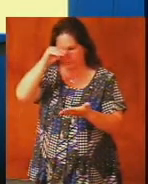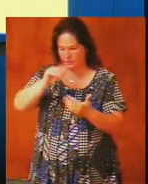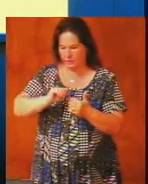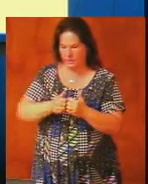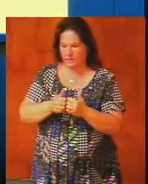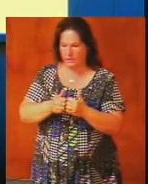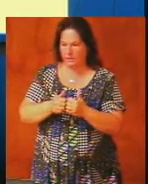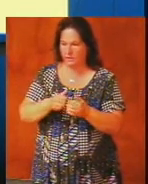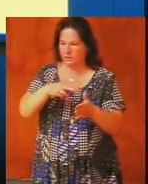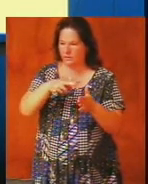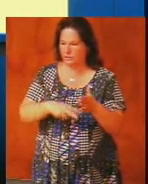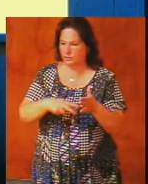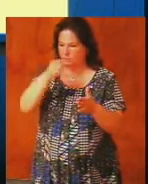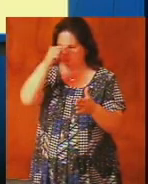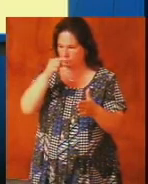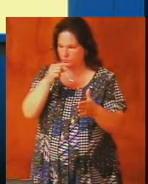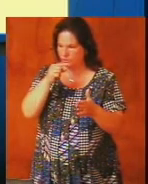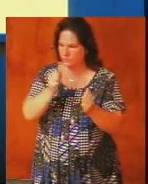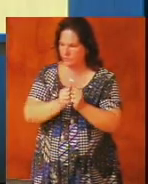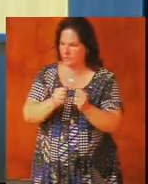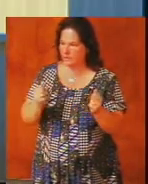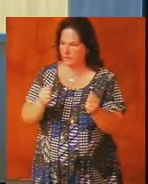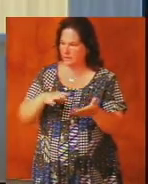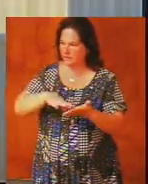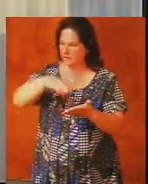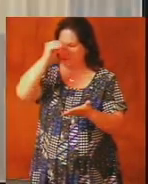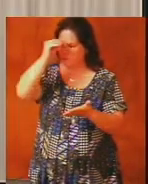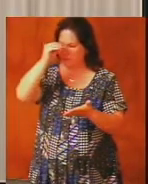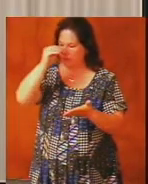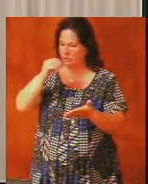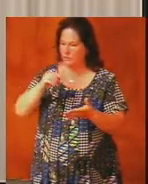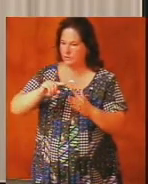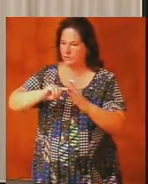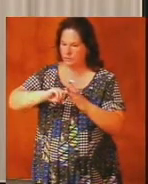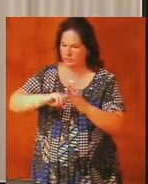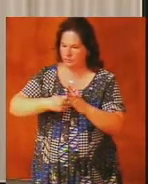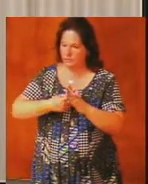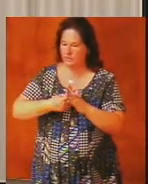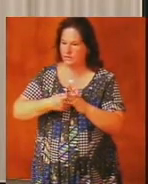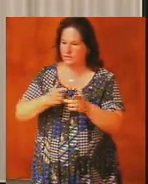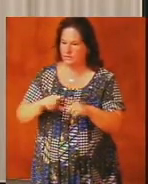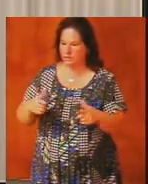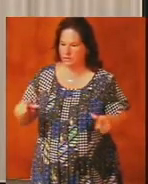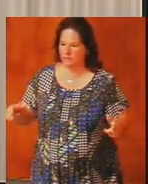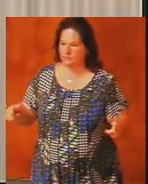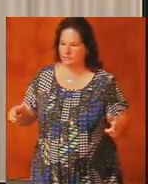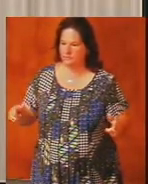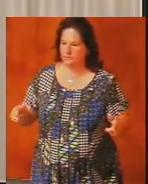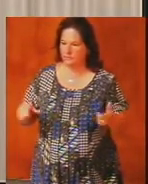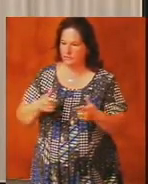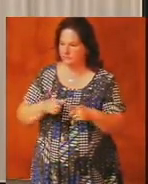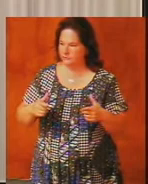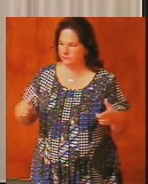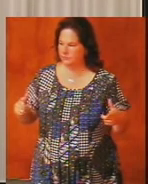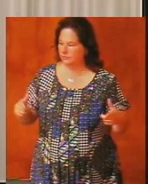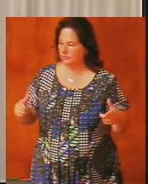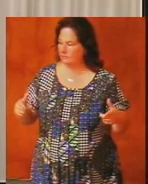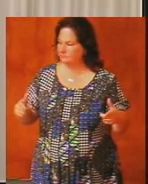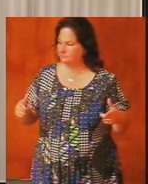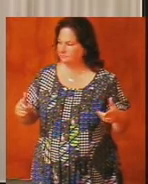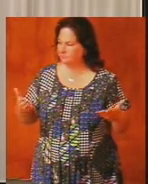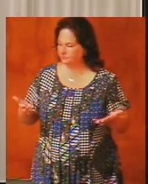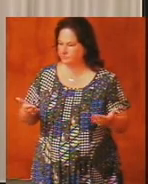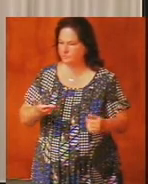read Greek, without learning the original languages? Well,